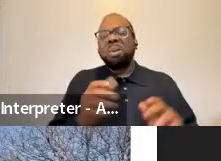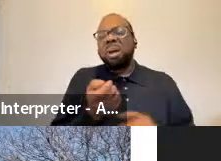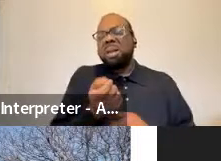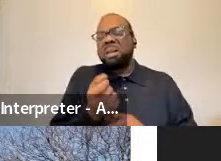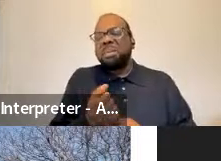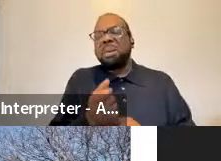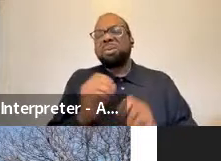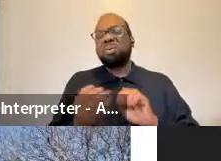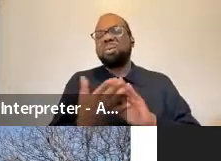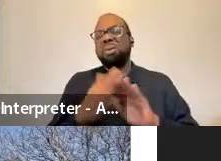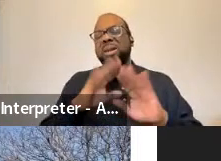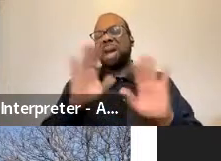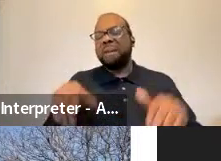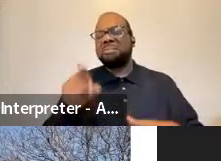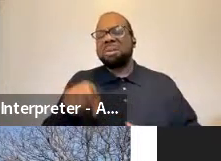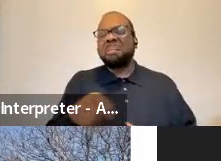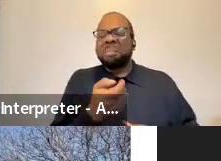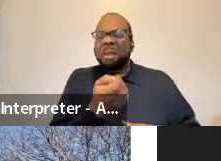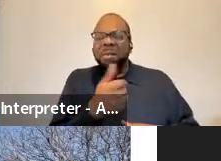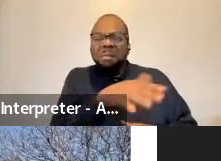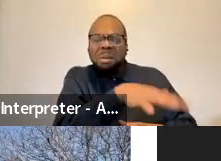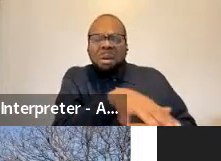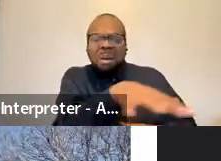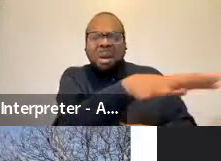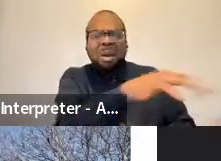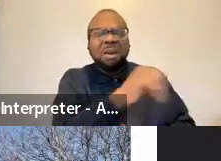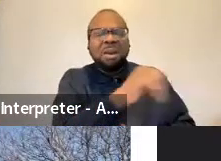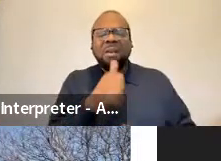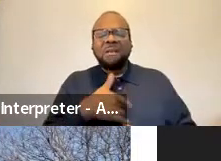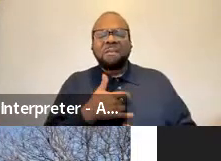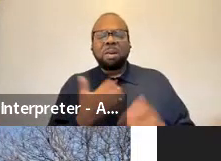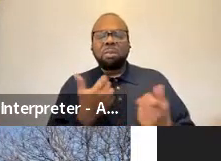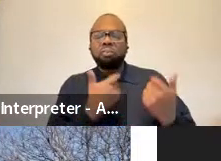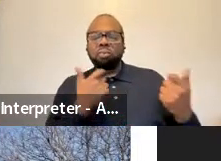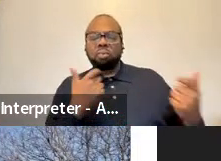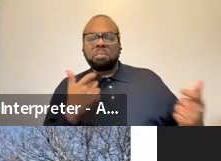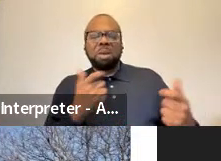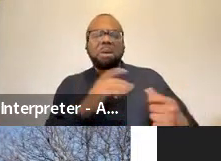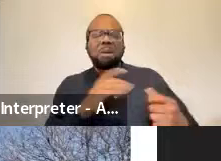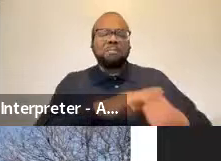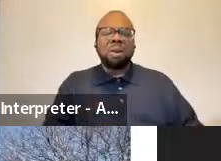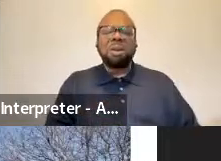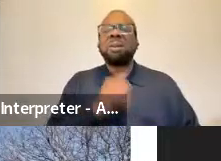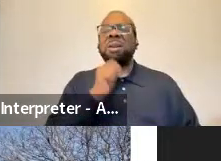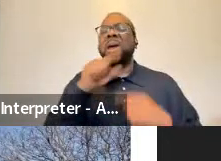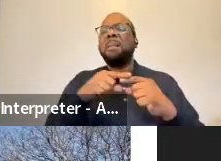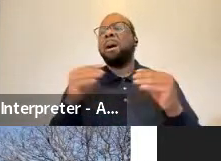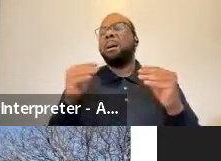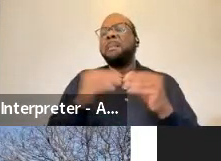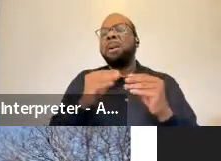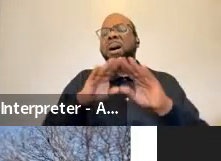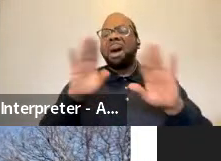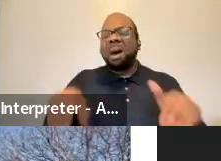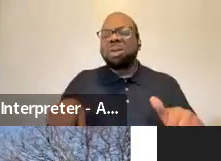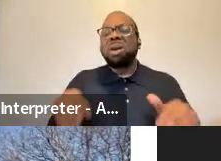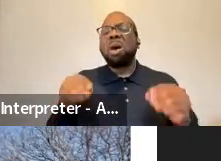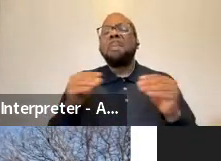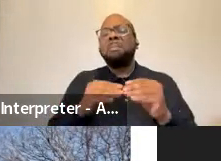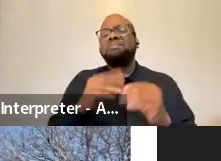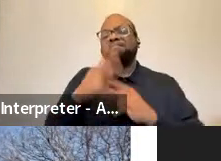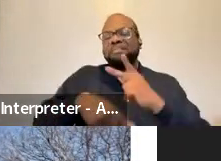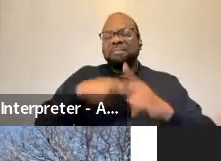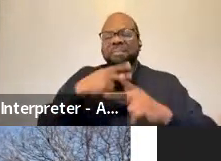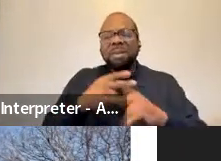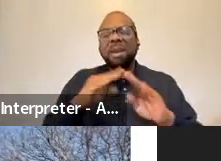few neighborhoods don't have to feel the intense pressure that they do today. It's not just about more housing, though. It's also about more types of housing.